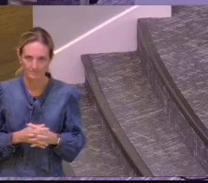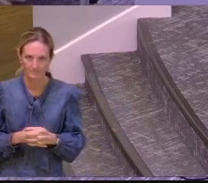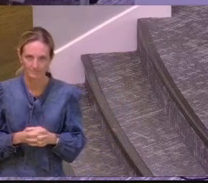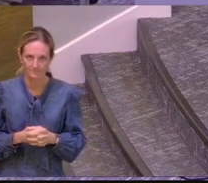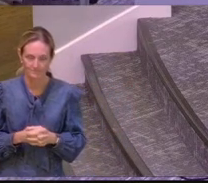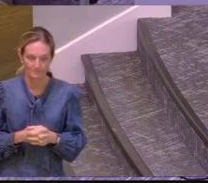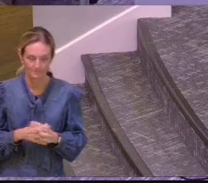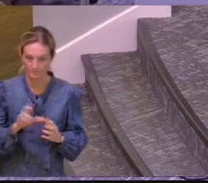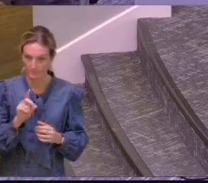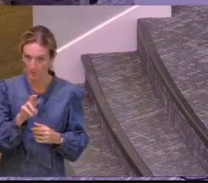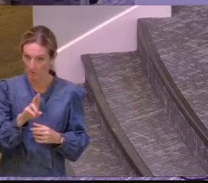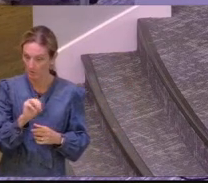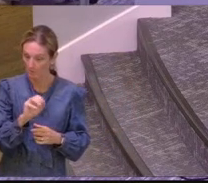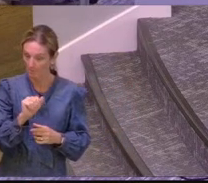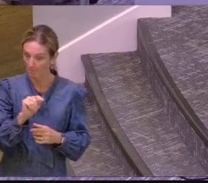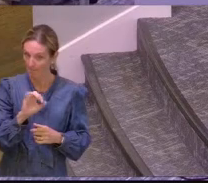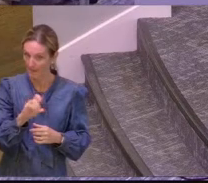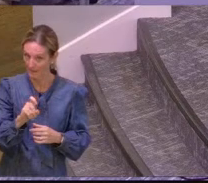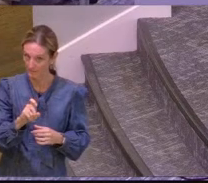Dr. Maddox, would you like to weigh in?